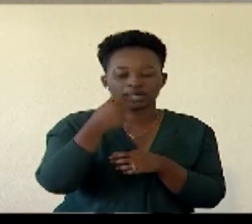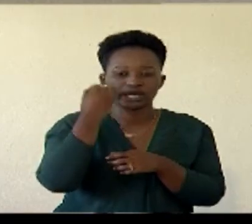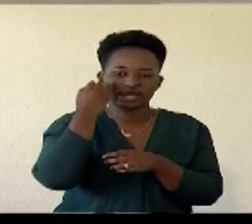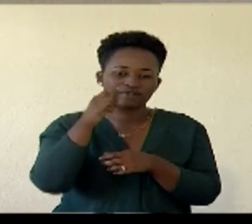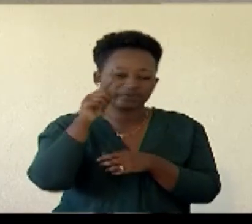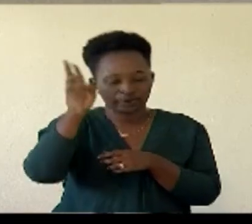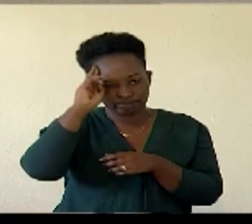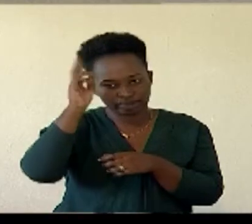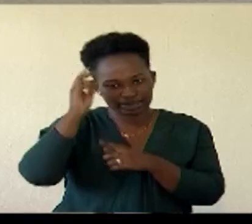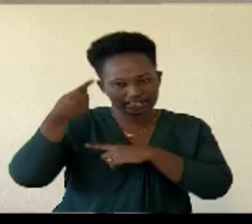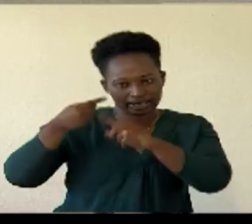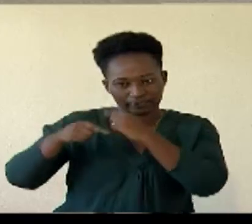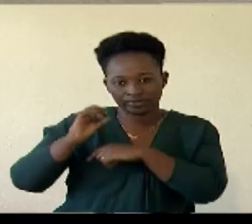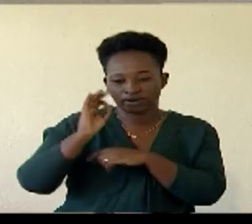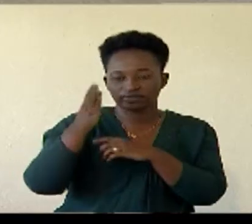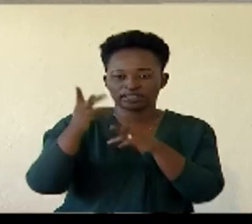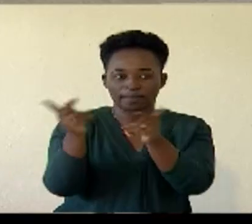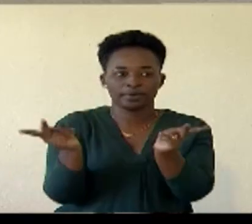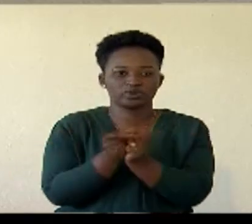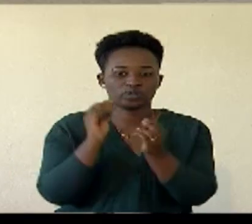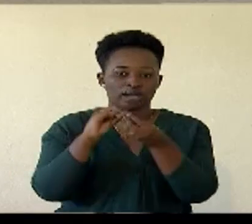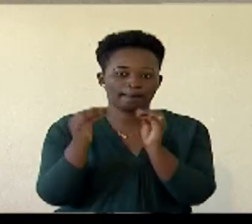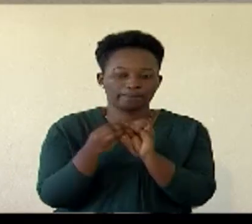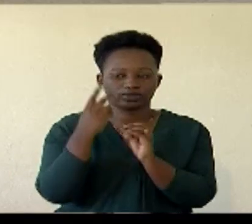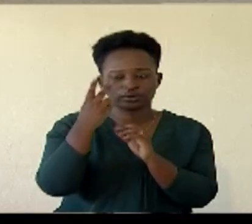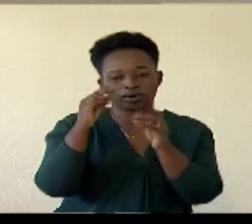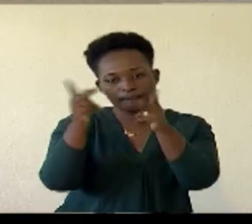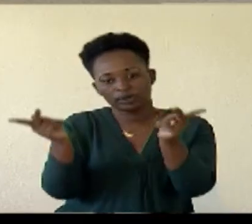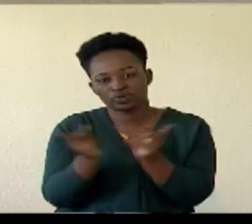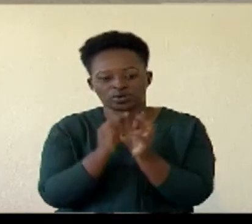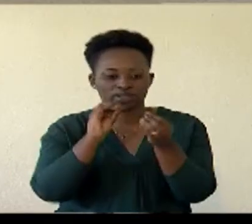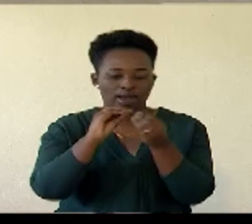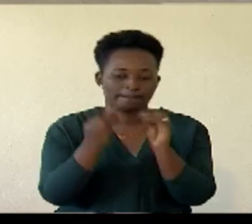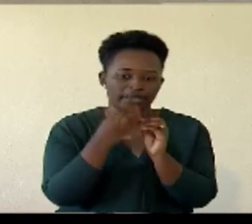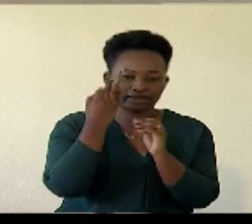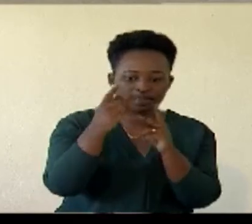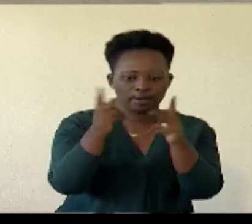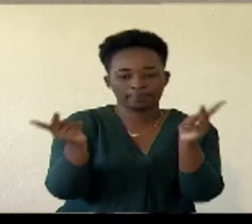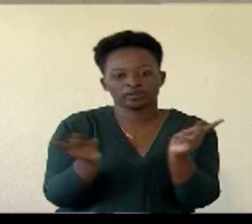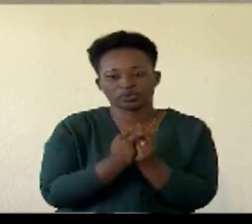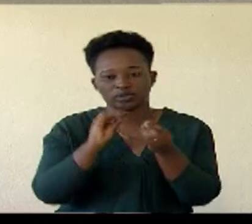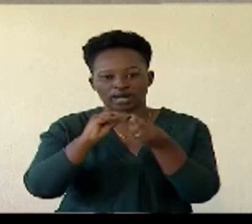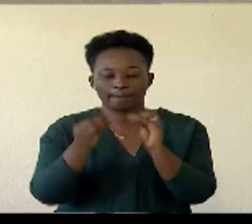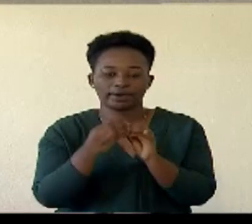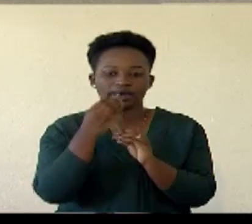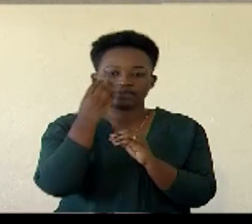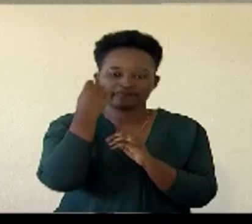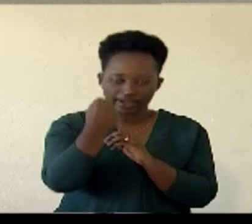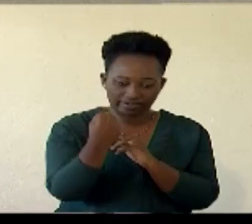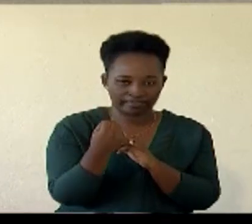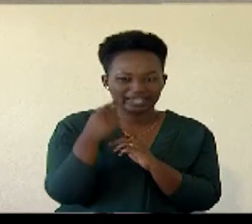substituents, position number 2, position number 3, and position number 5, the meta